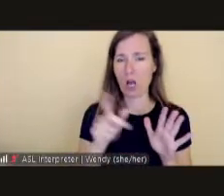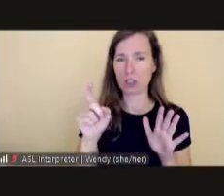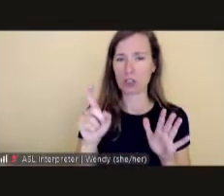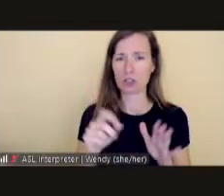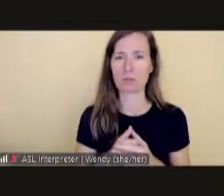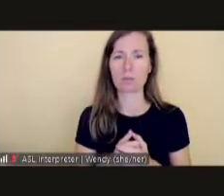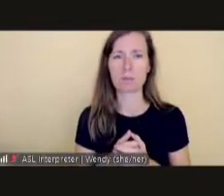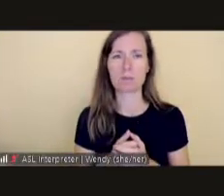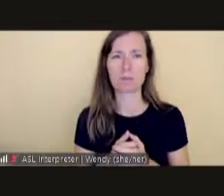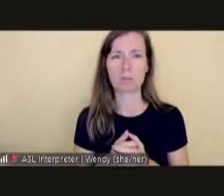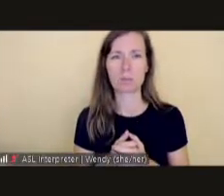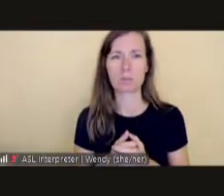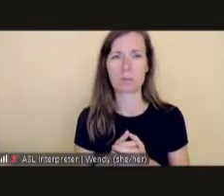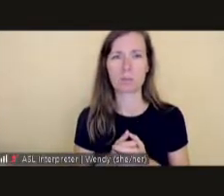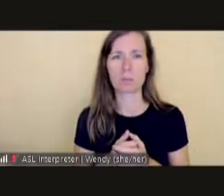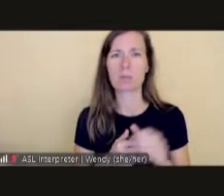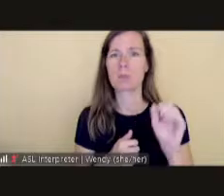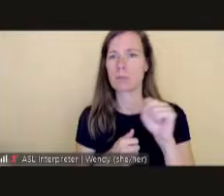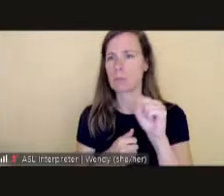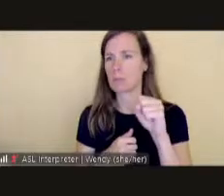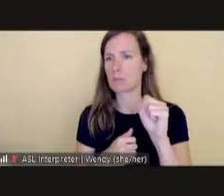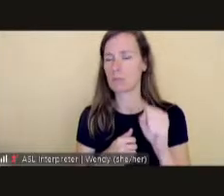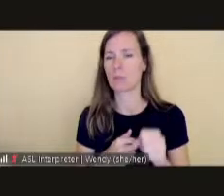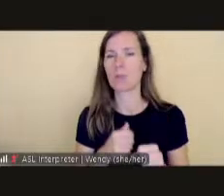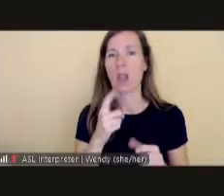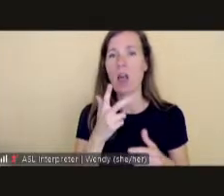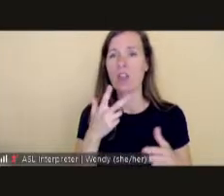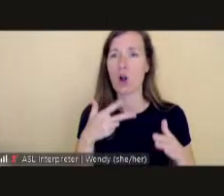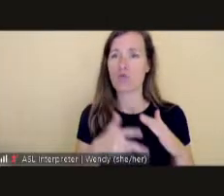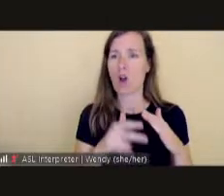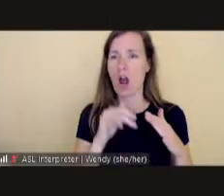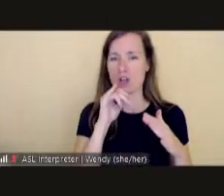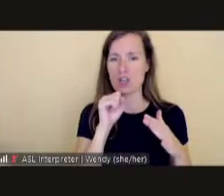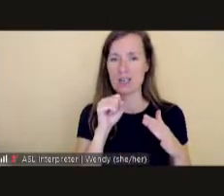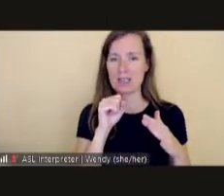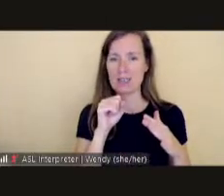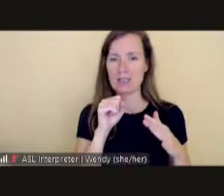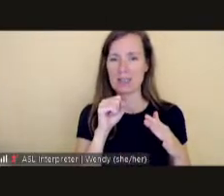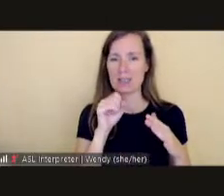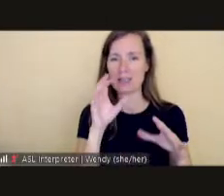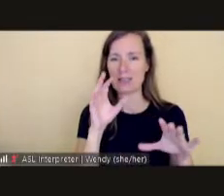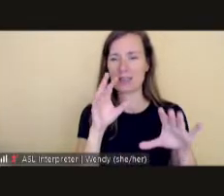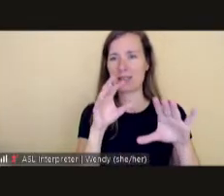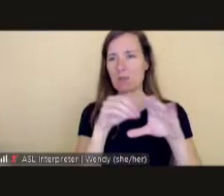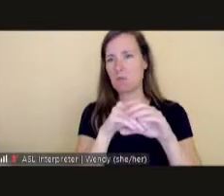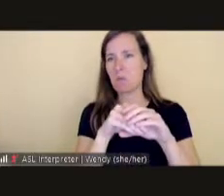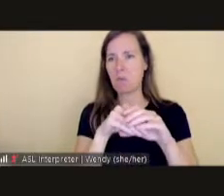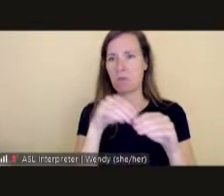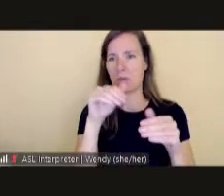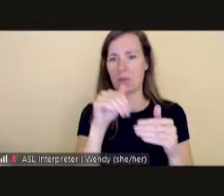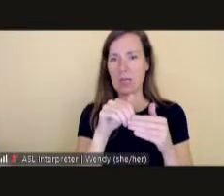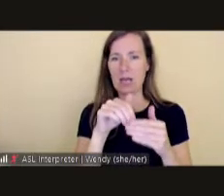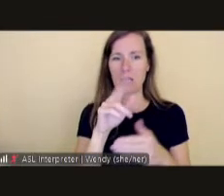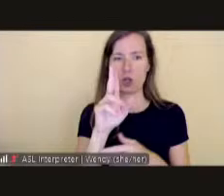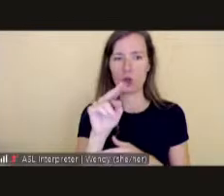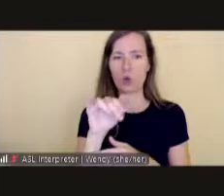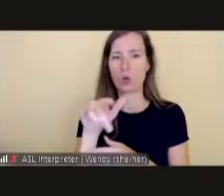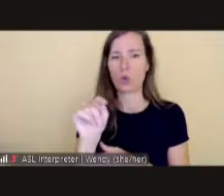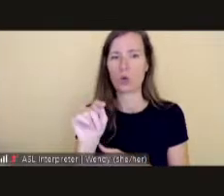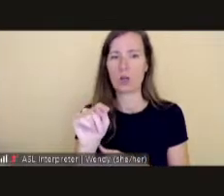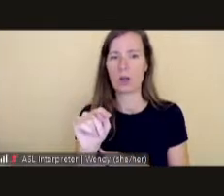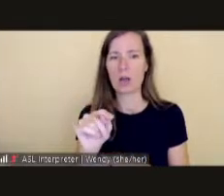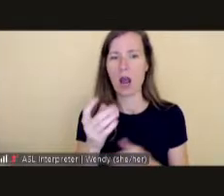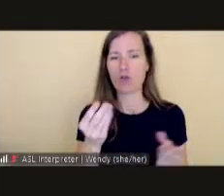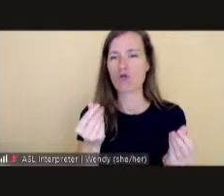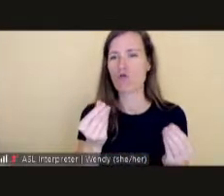all, the garages are integral to the unit. Into it. They actually are part. Ground floor. They're flush with the